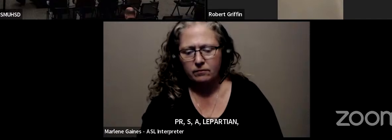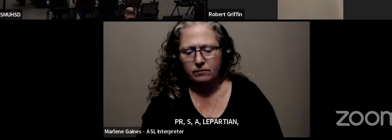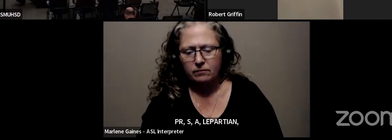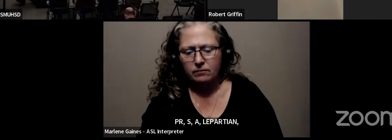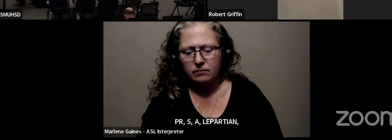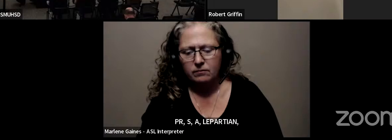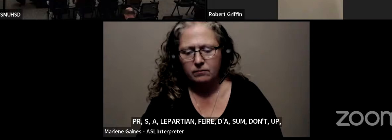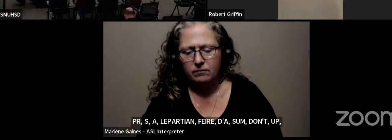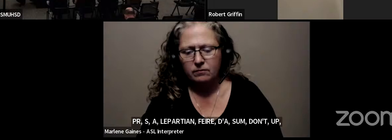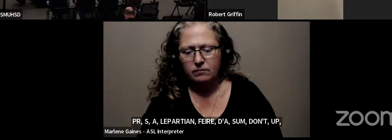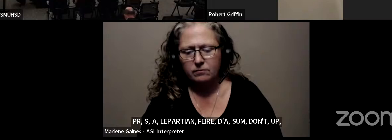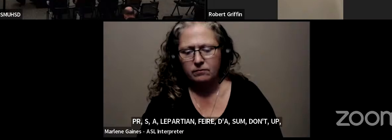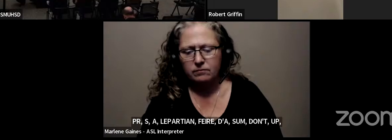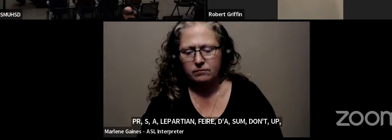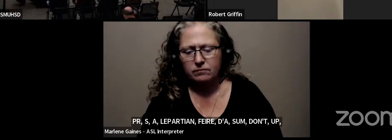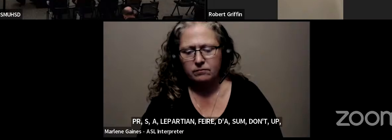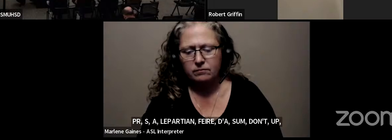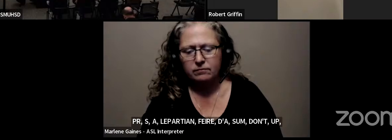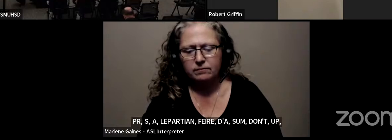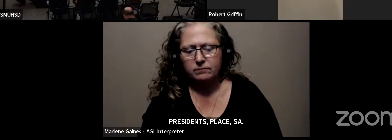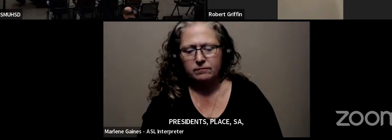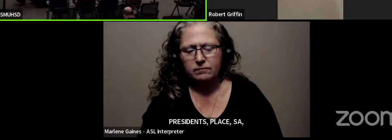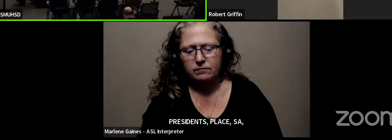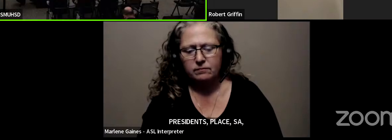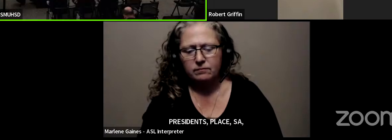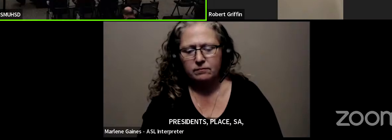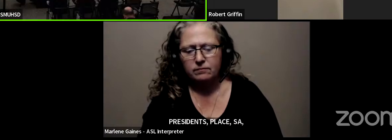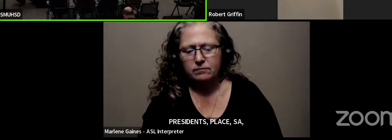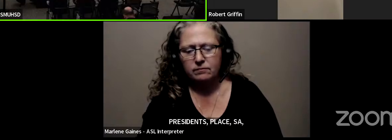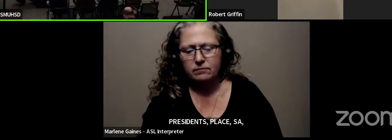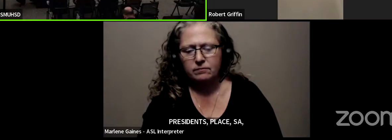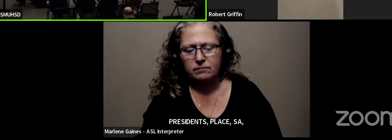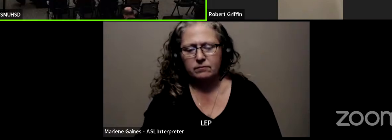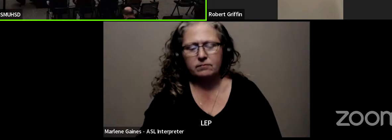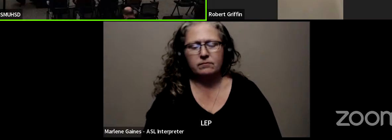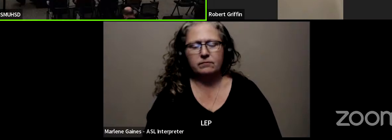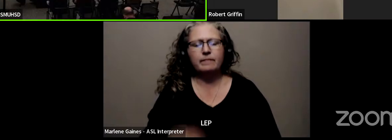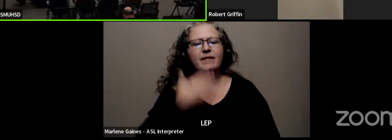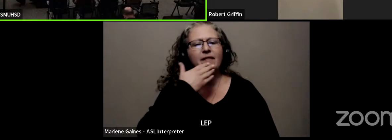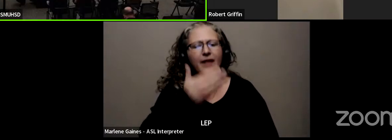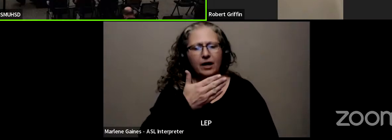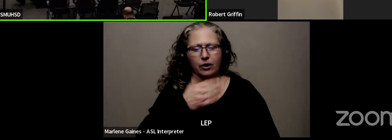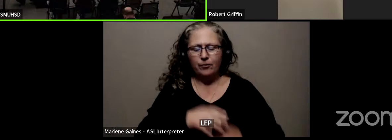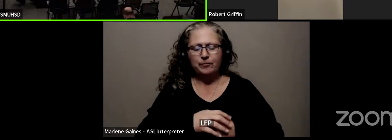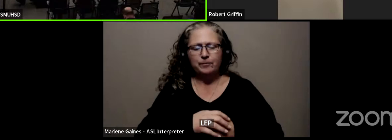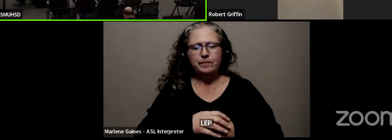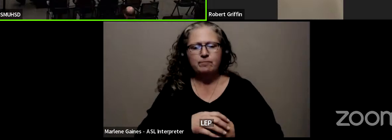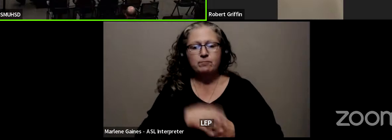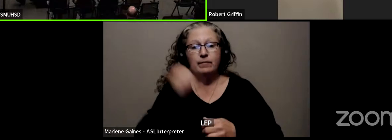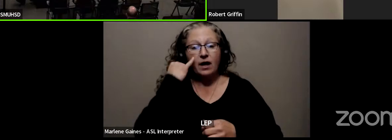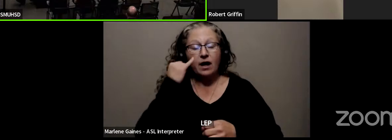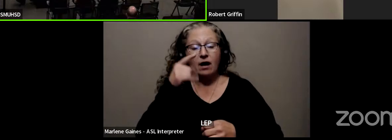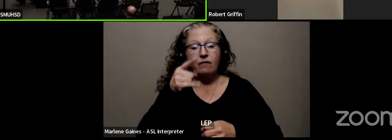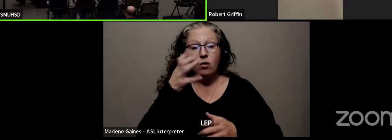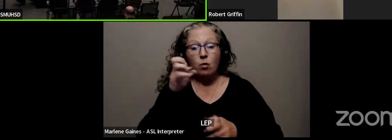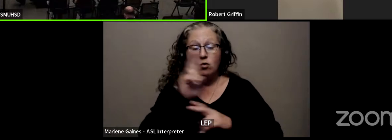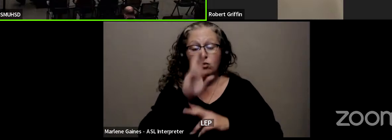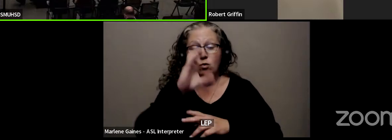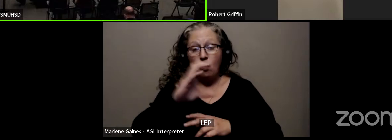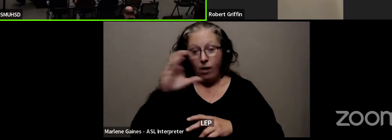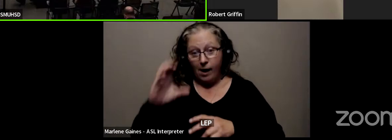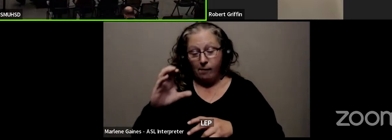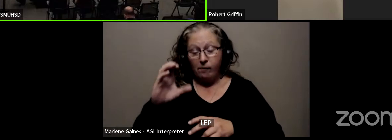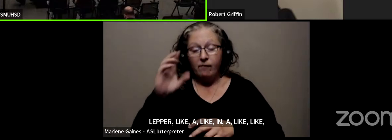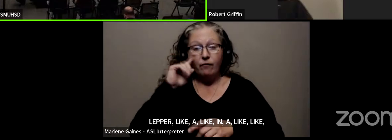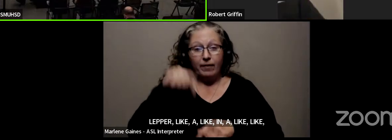Audio, silenciar audio original. Thank you. Gracias. Thank you. If you wish to view closed captions of